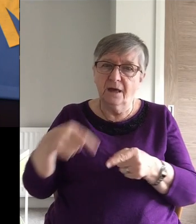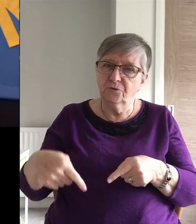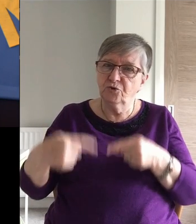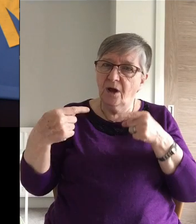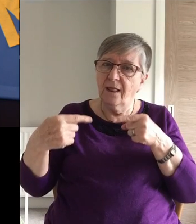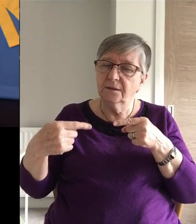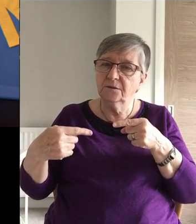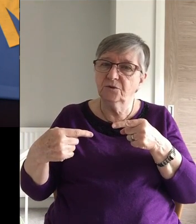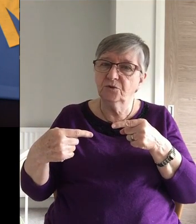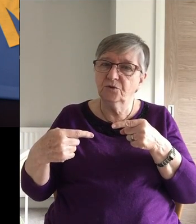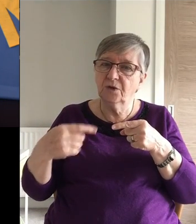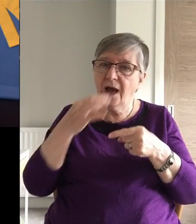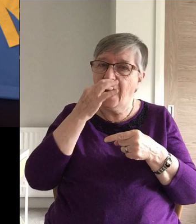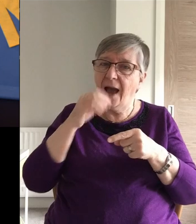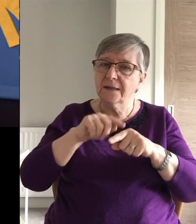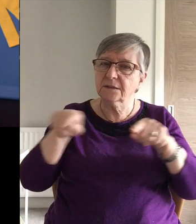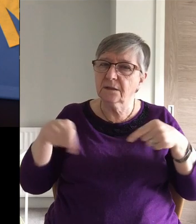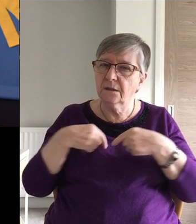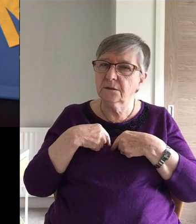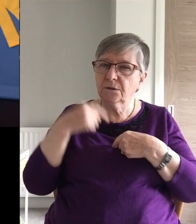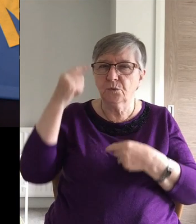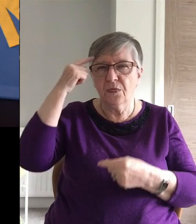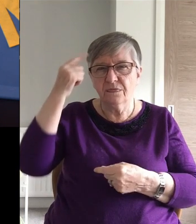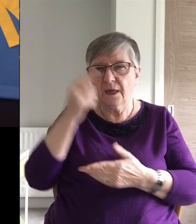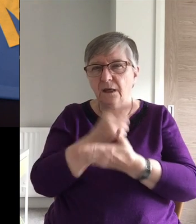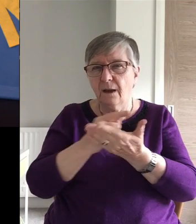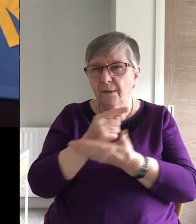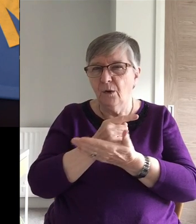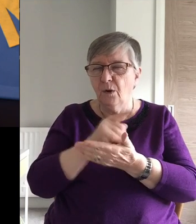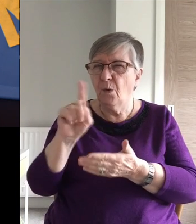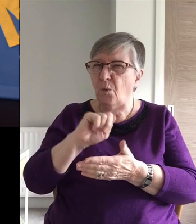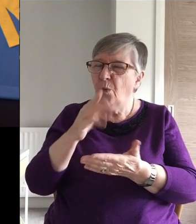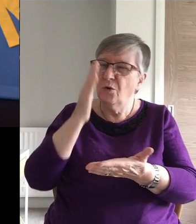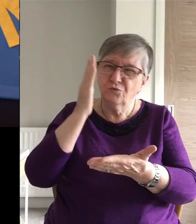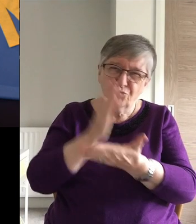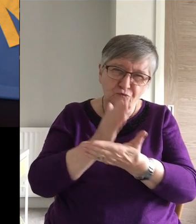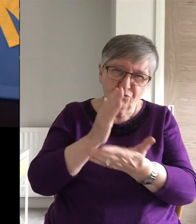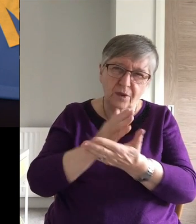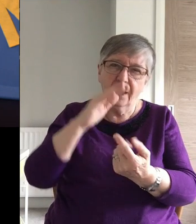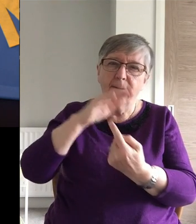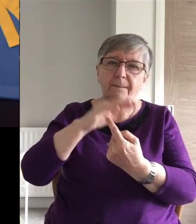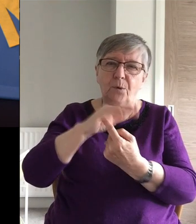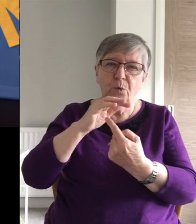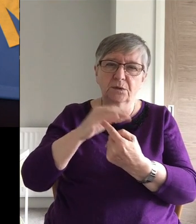that challenge asks us to reflect on what really matters to us,